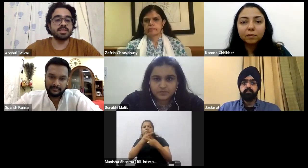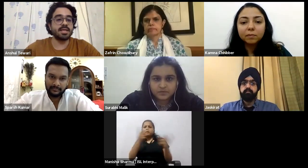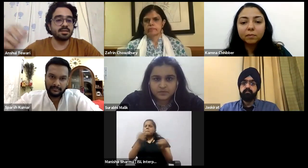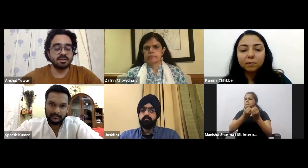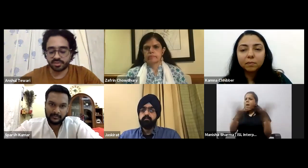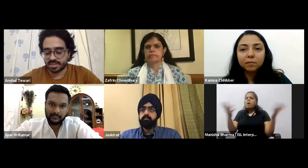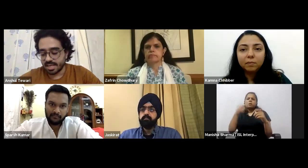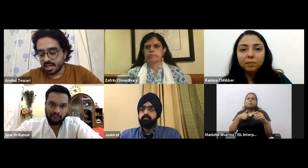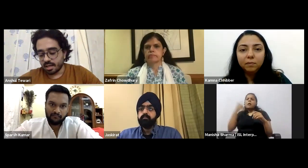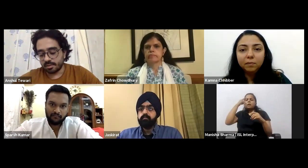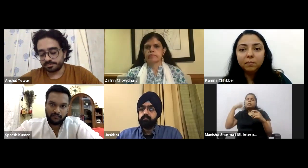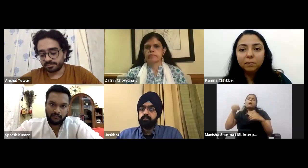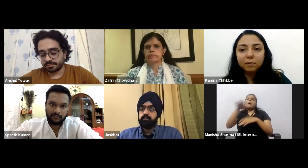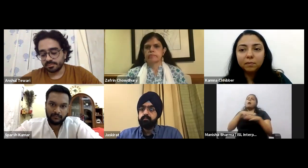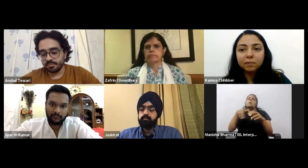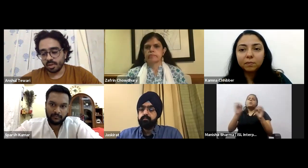what we see at the surface.